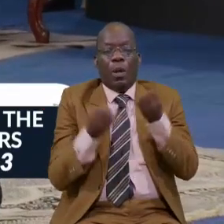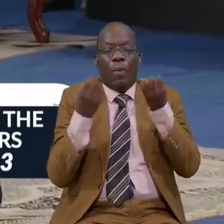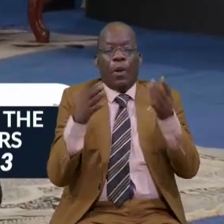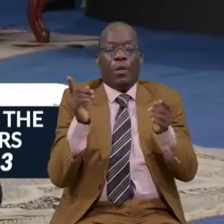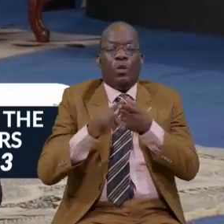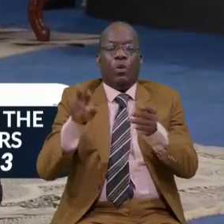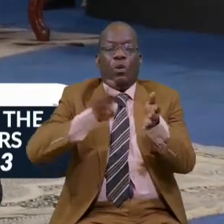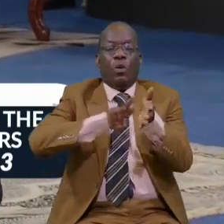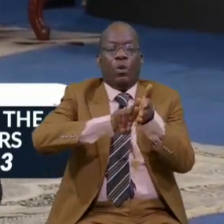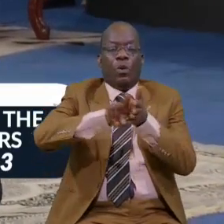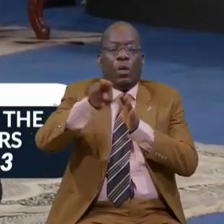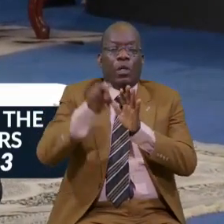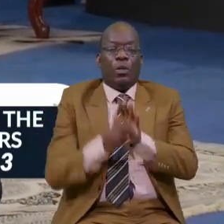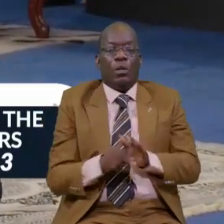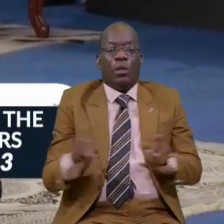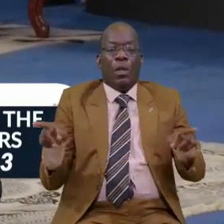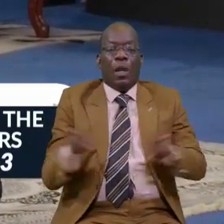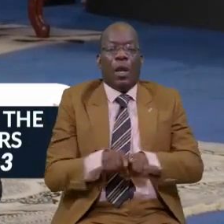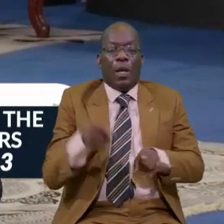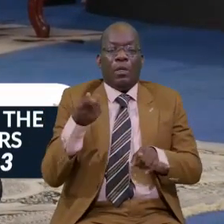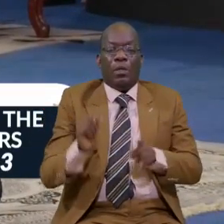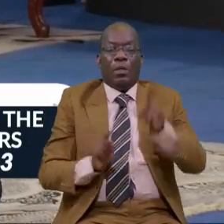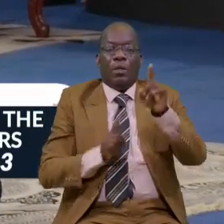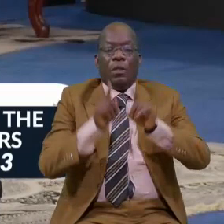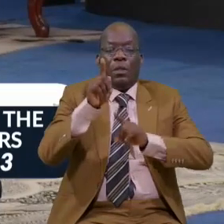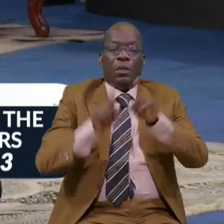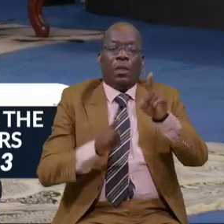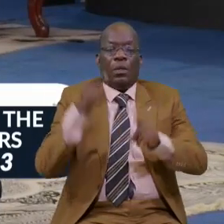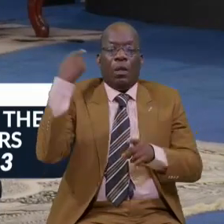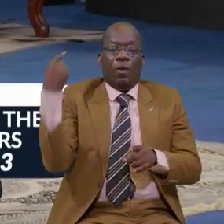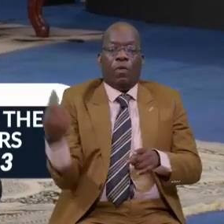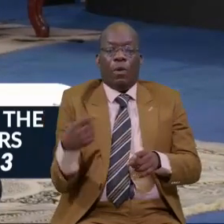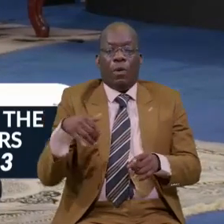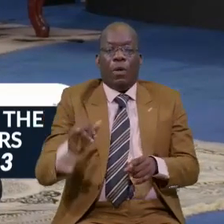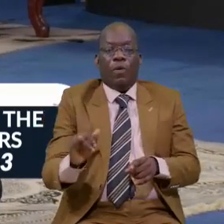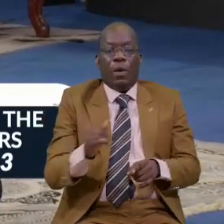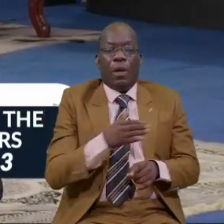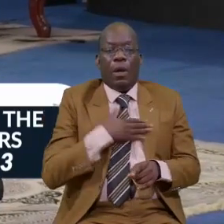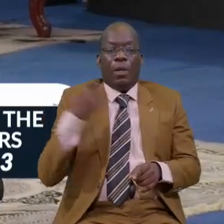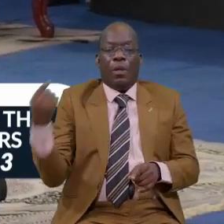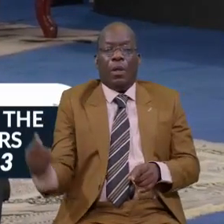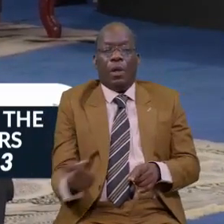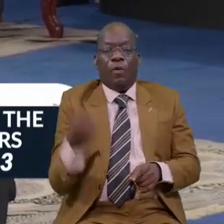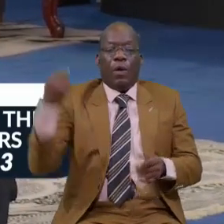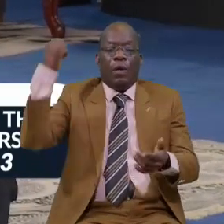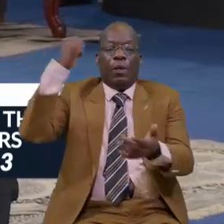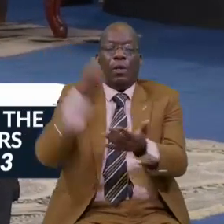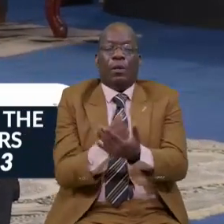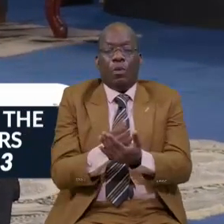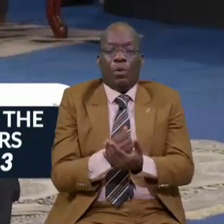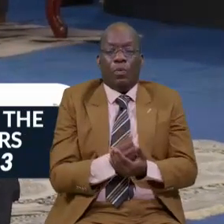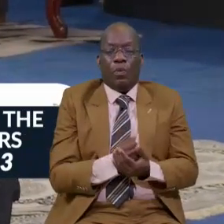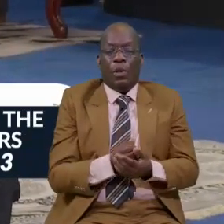righteousness as the stars forever and ever. Amen. Point number three